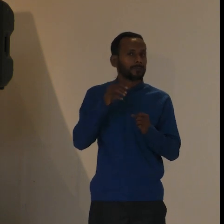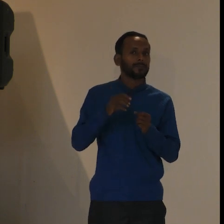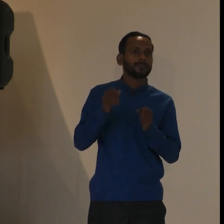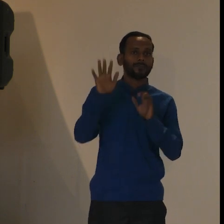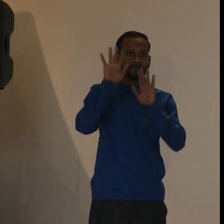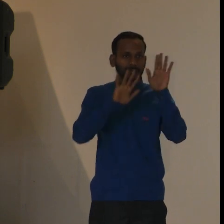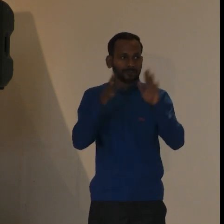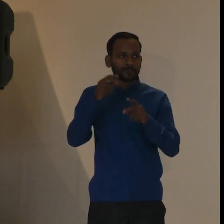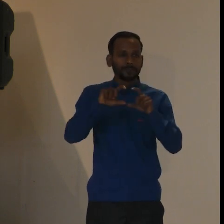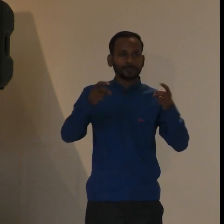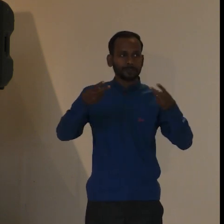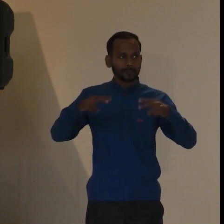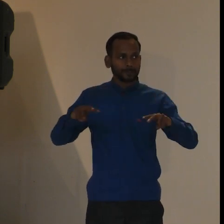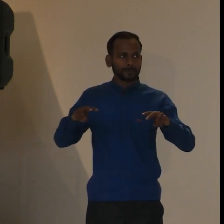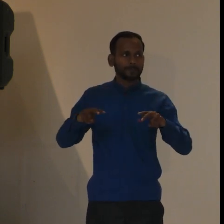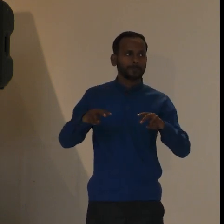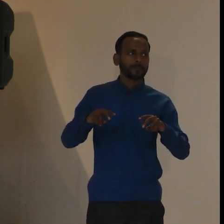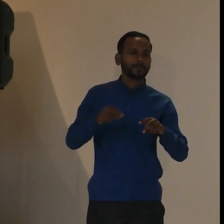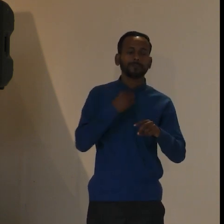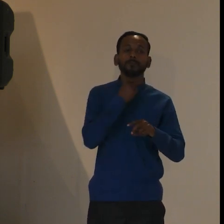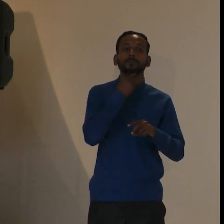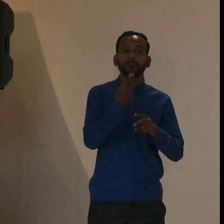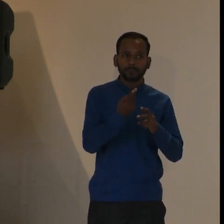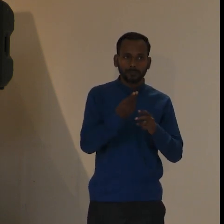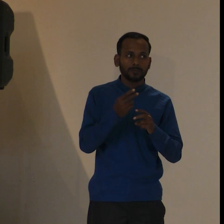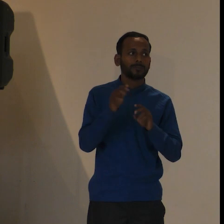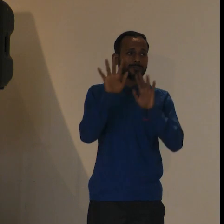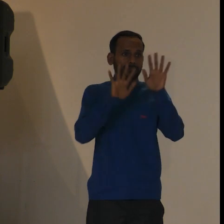musicians, translator, and voiceover artist.